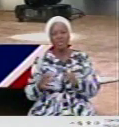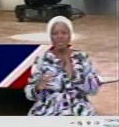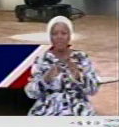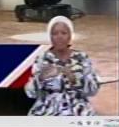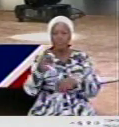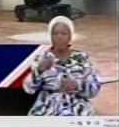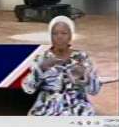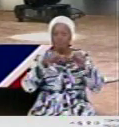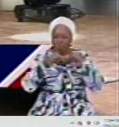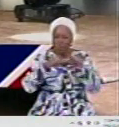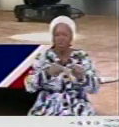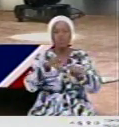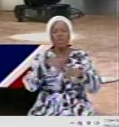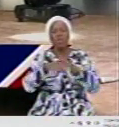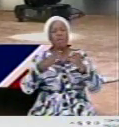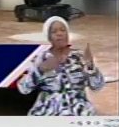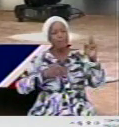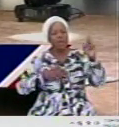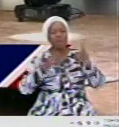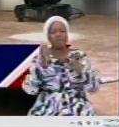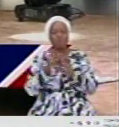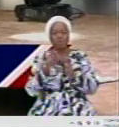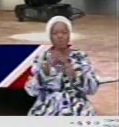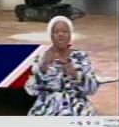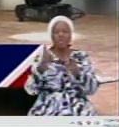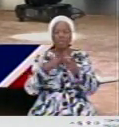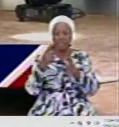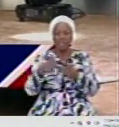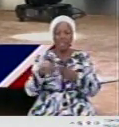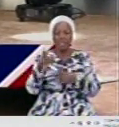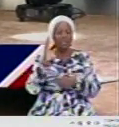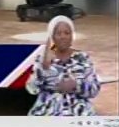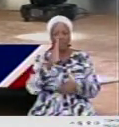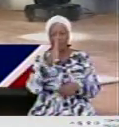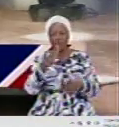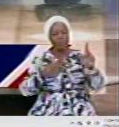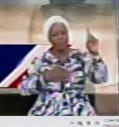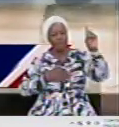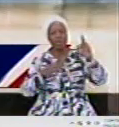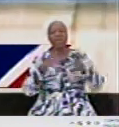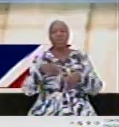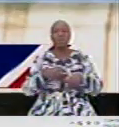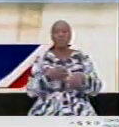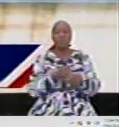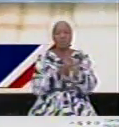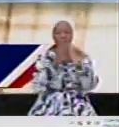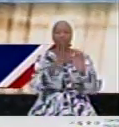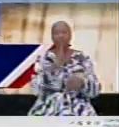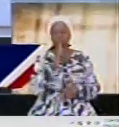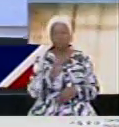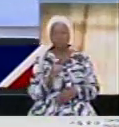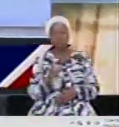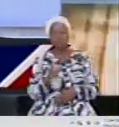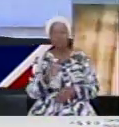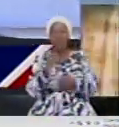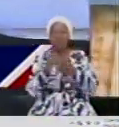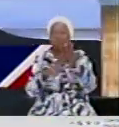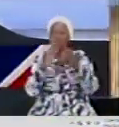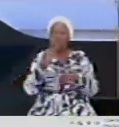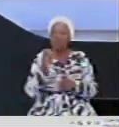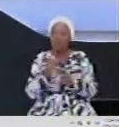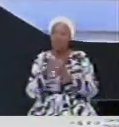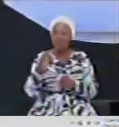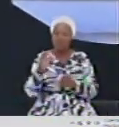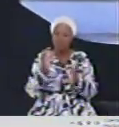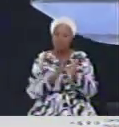continue in my word, then shall ye be my disciples indeed. What are the words of Jesus? Anyone